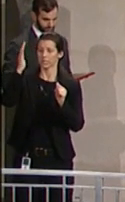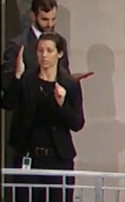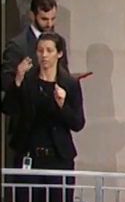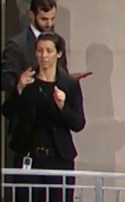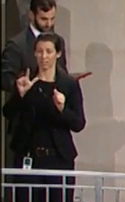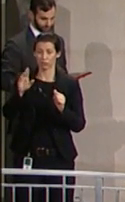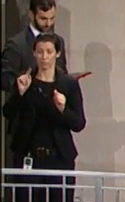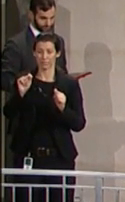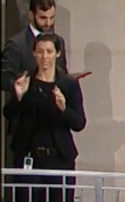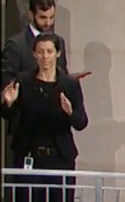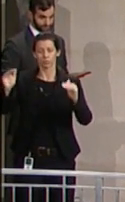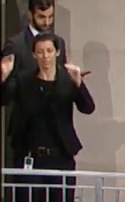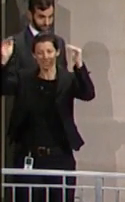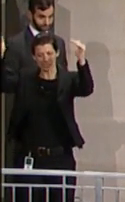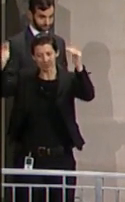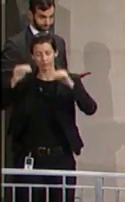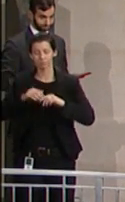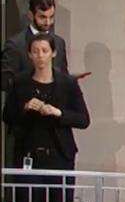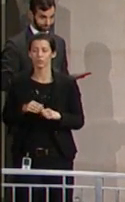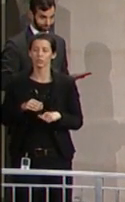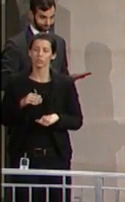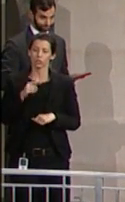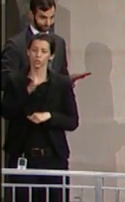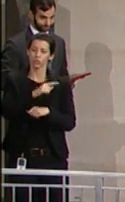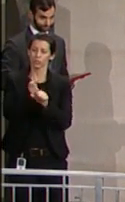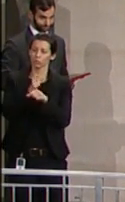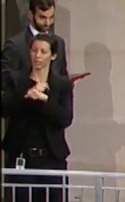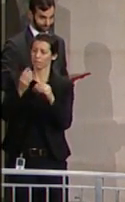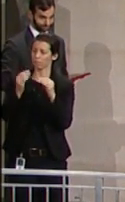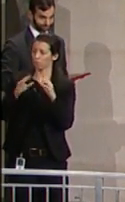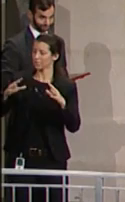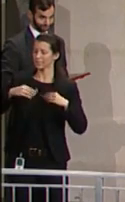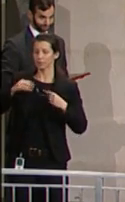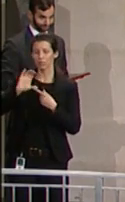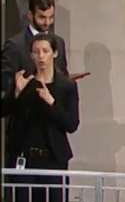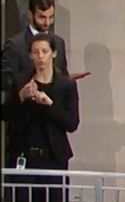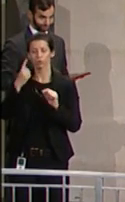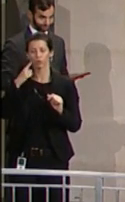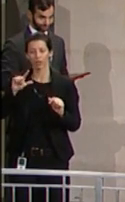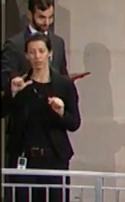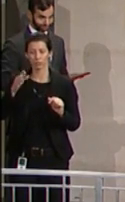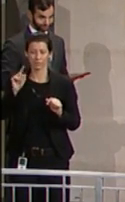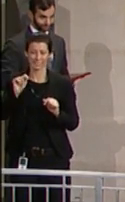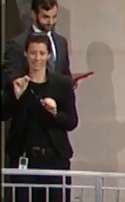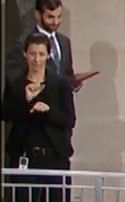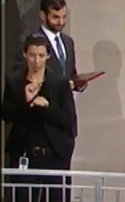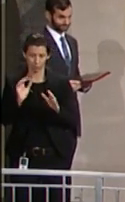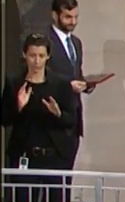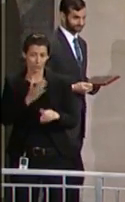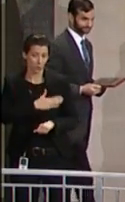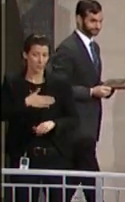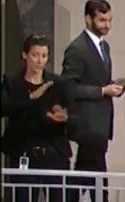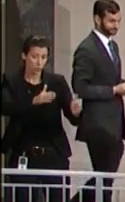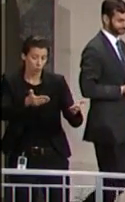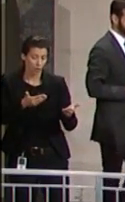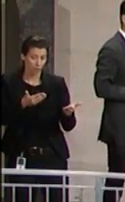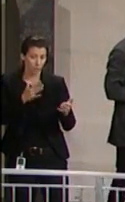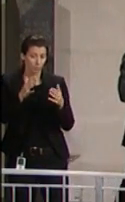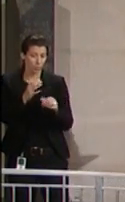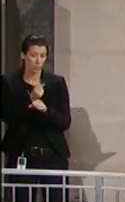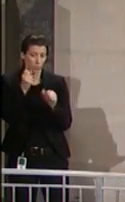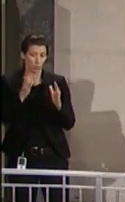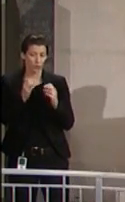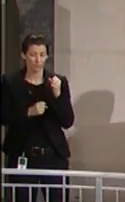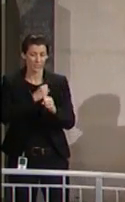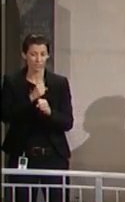the FBI and have helped to create a more accepting culture for its LGBT employees. Please welcome to the stage the winner of this year's James R.